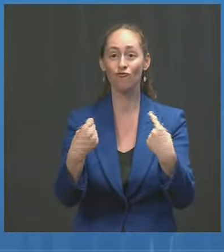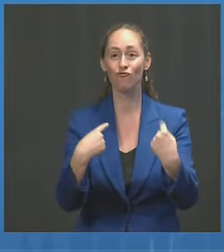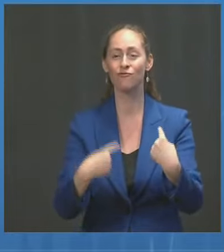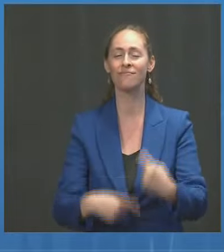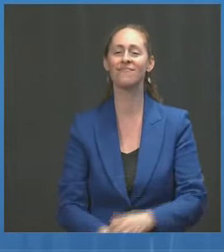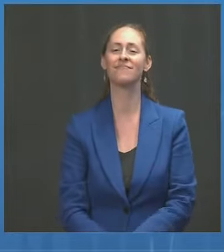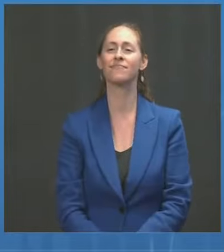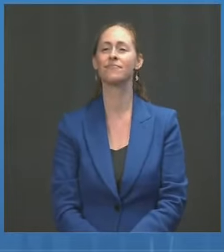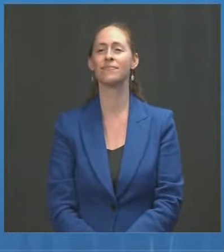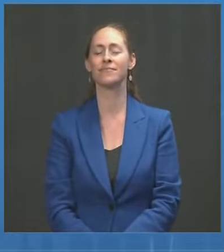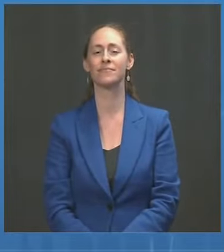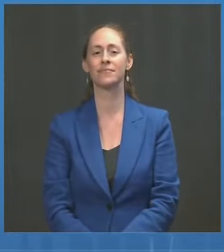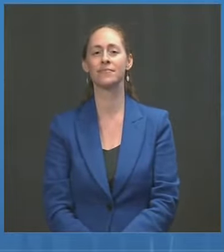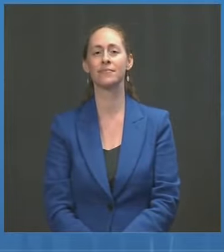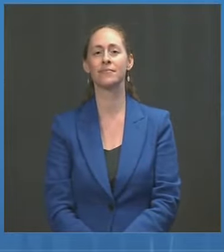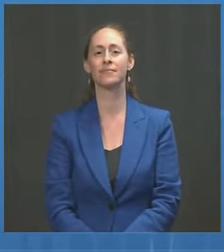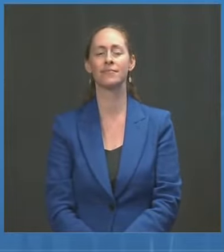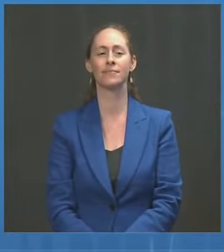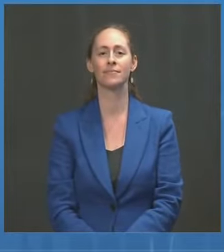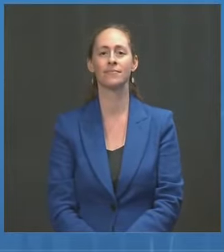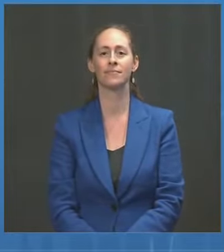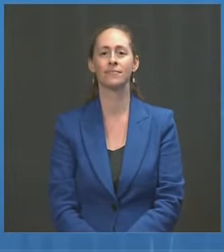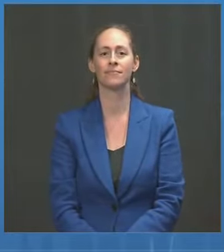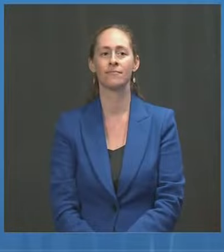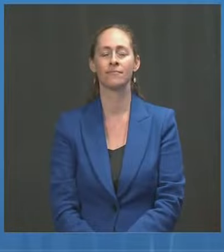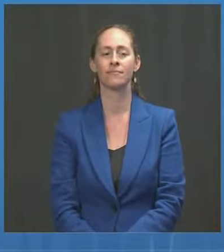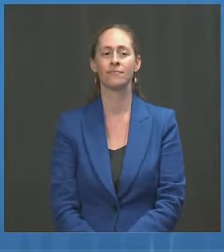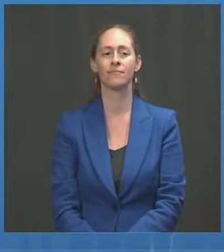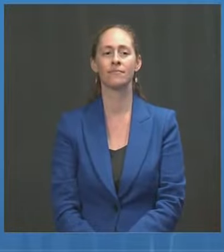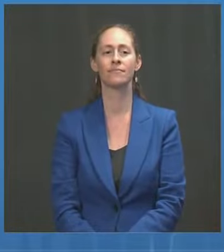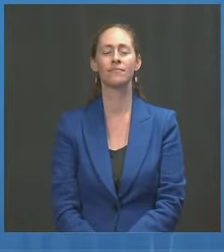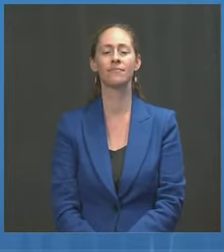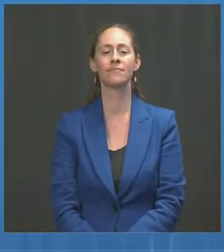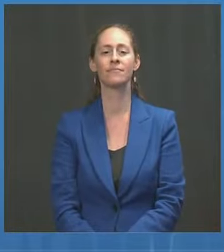First question, let's go to Kristen Seamus at the Detroit Free Press.